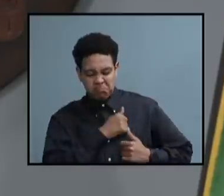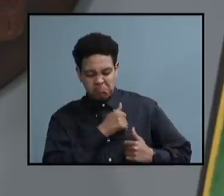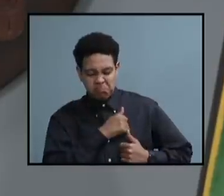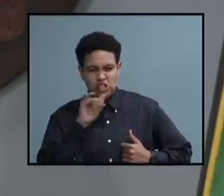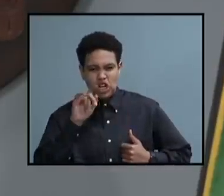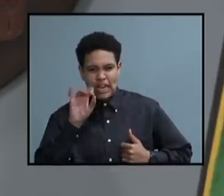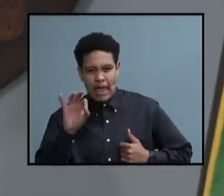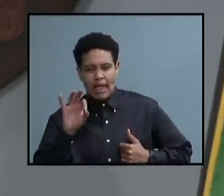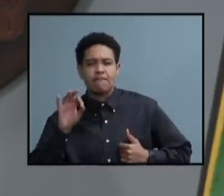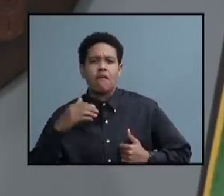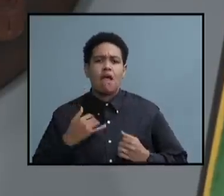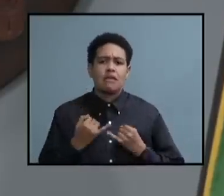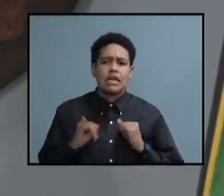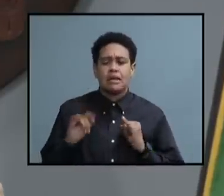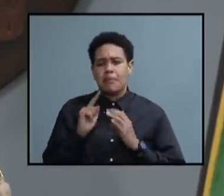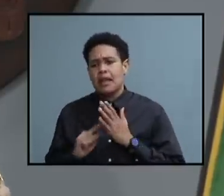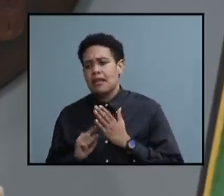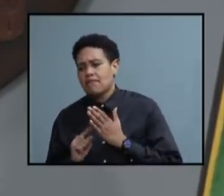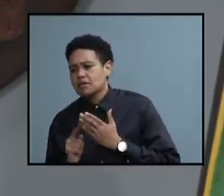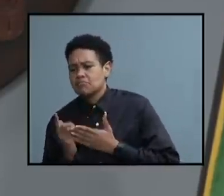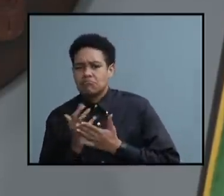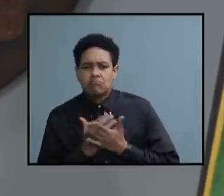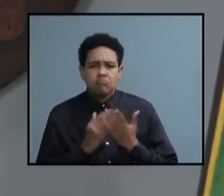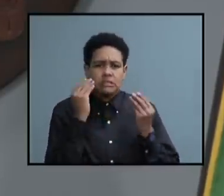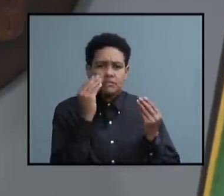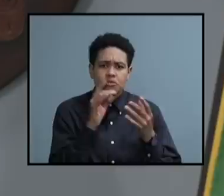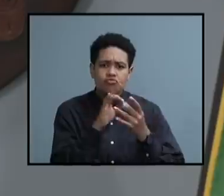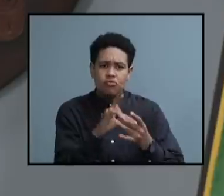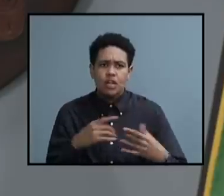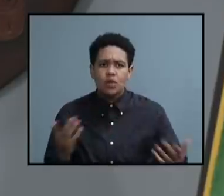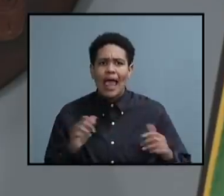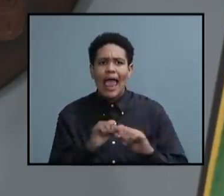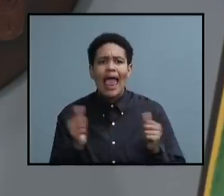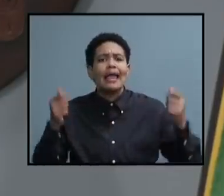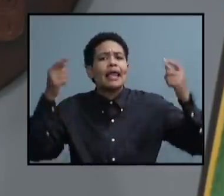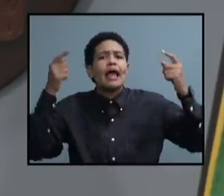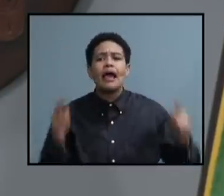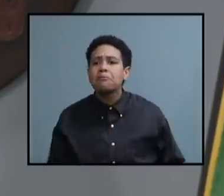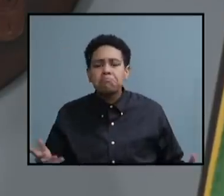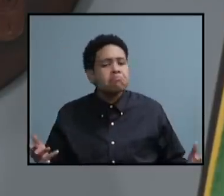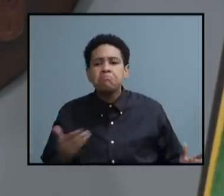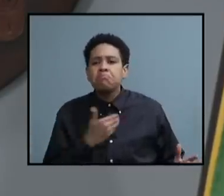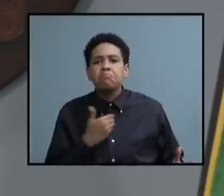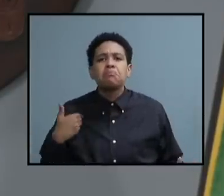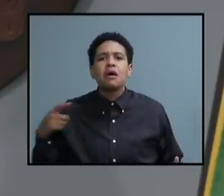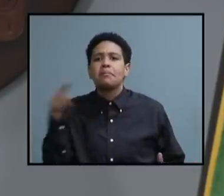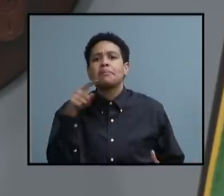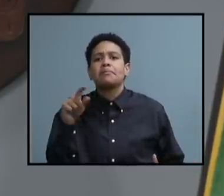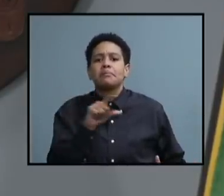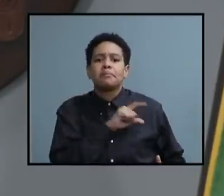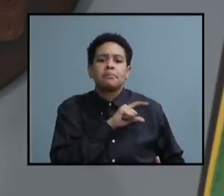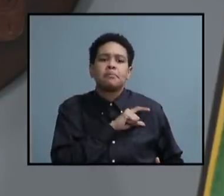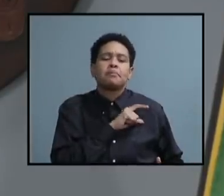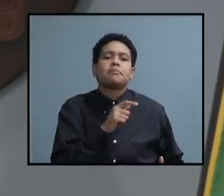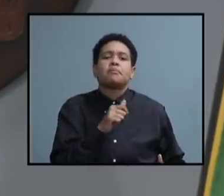of independent investigation of any incidents that members of the force